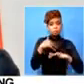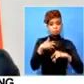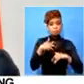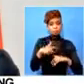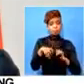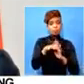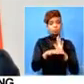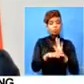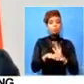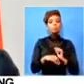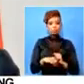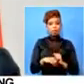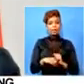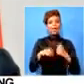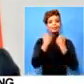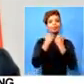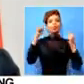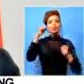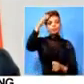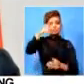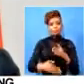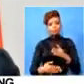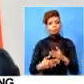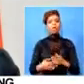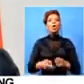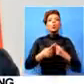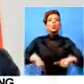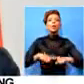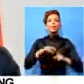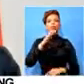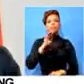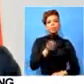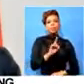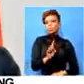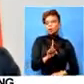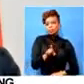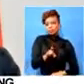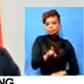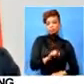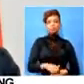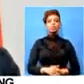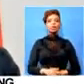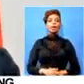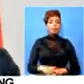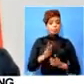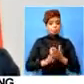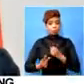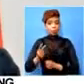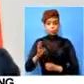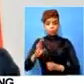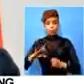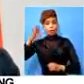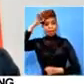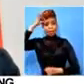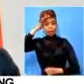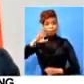programs, democracy is over. What do we mean by that? Both the government and the people will